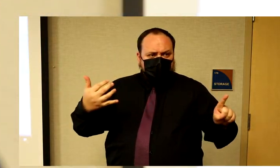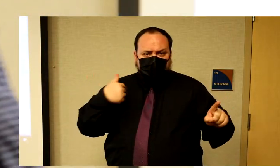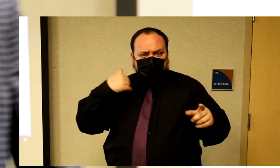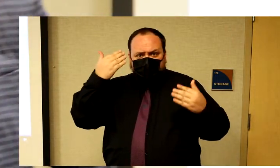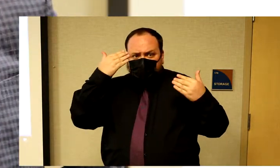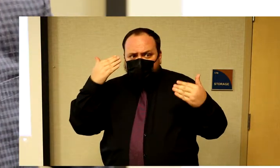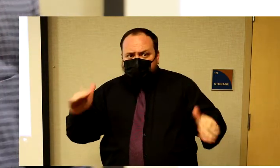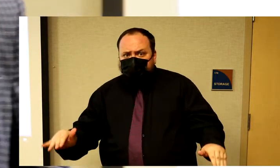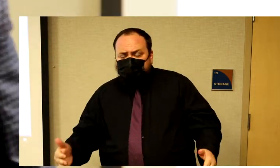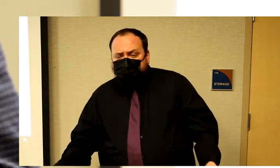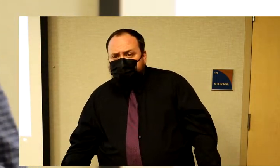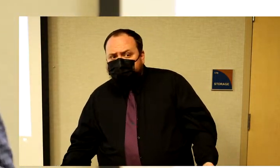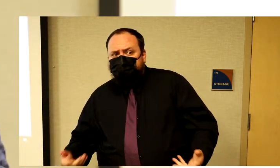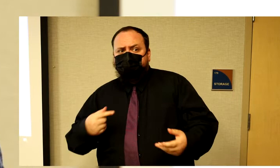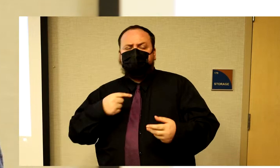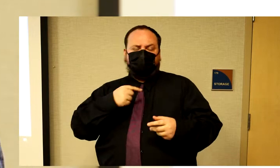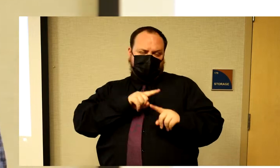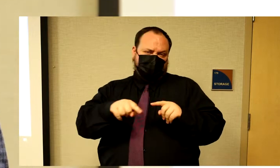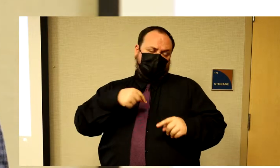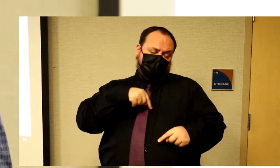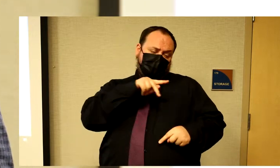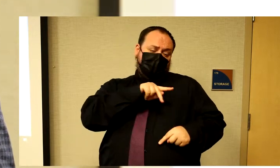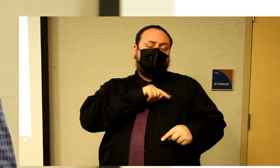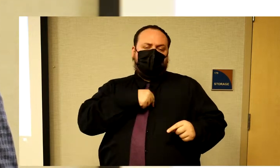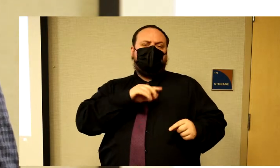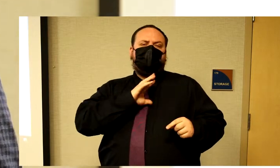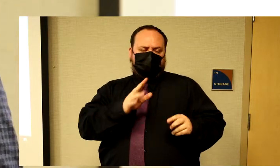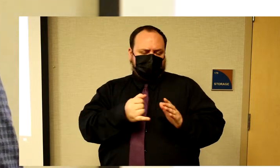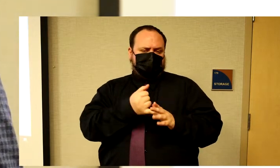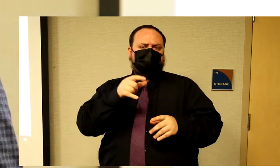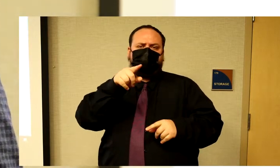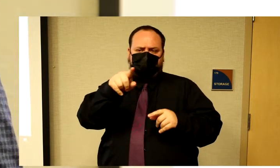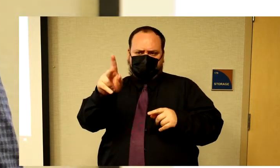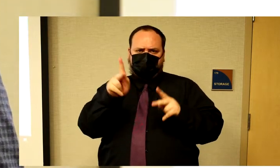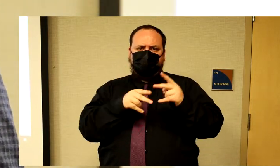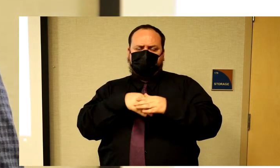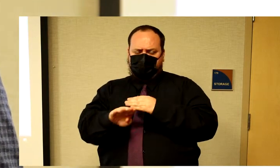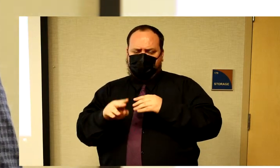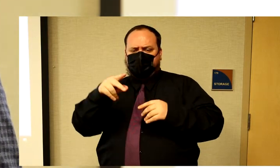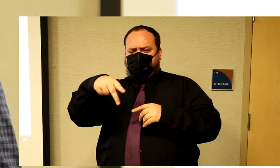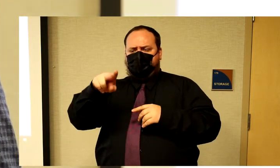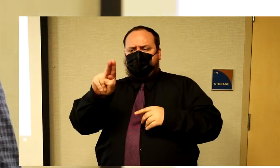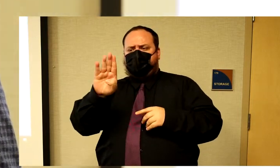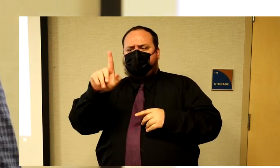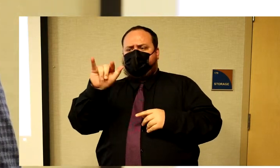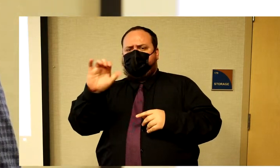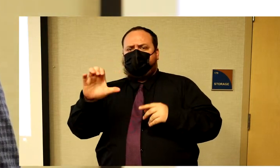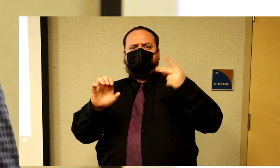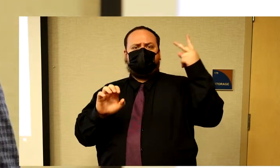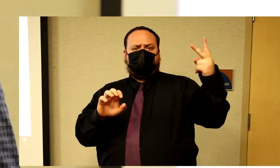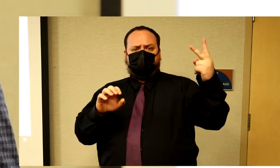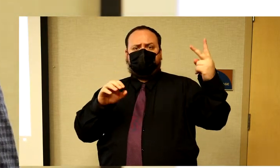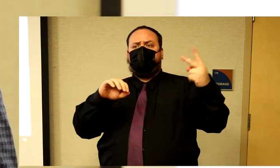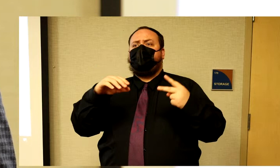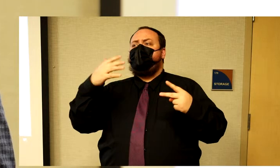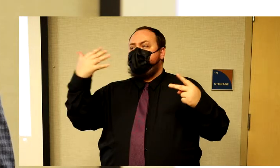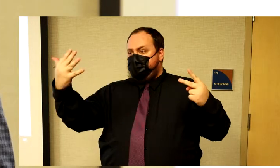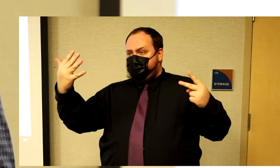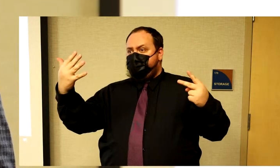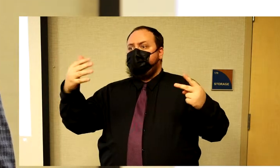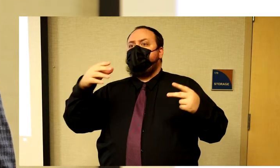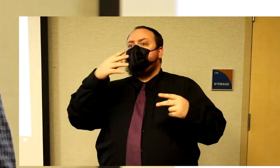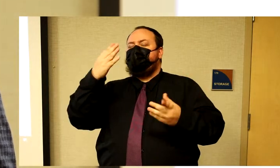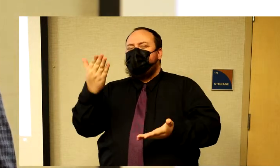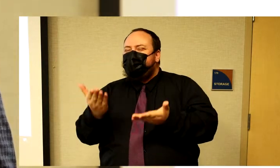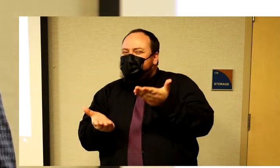personally okay with leaving it at public map 2, map 5, and then maybe 6, depending on what the rest of